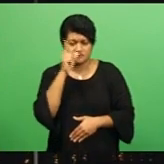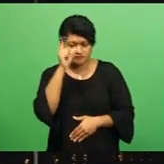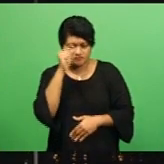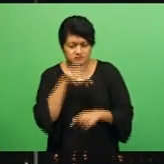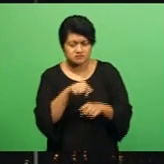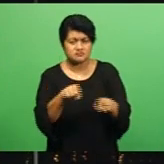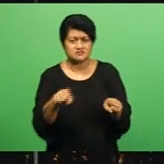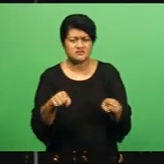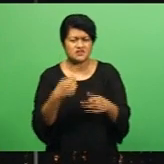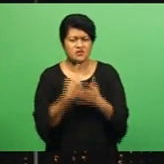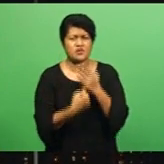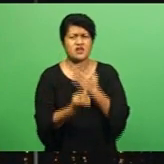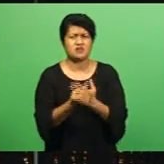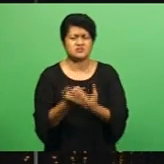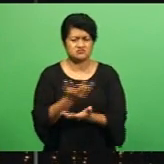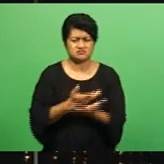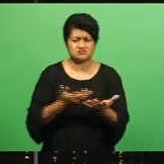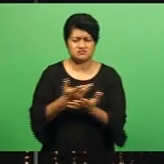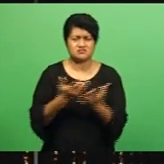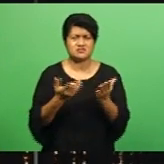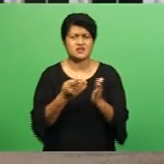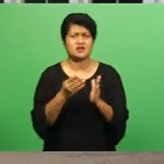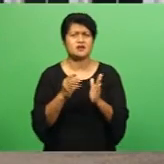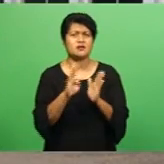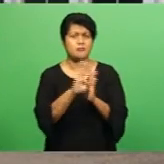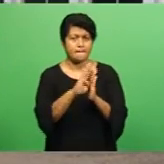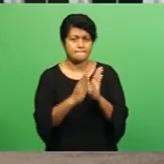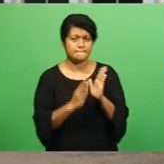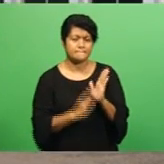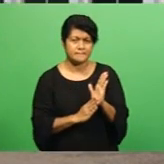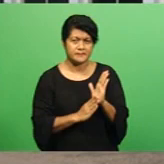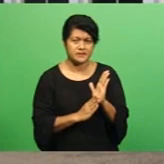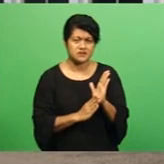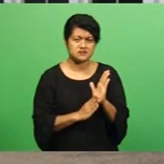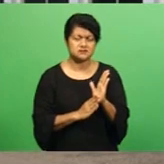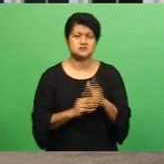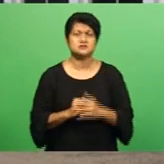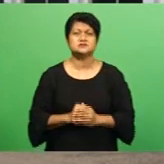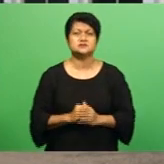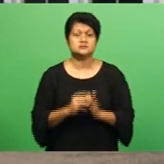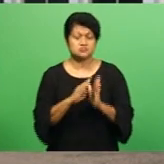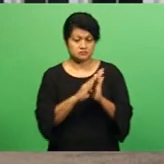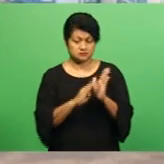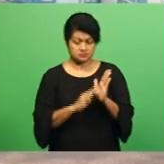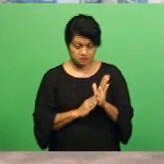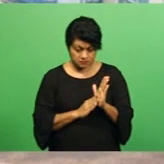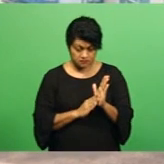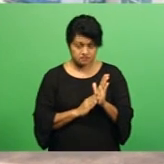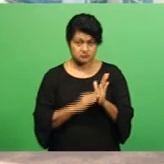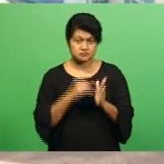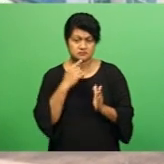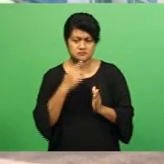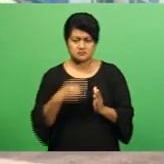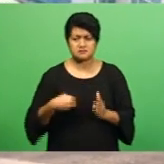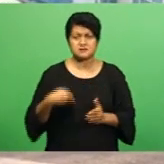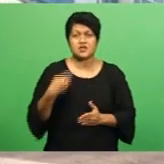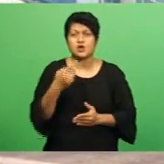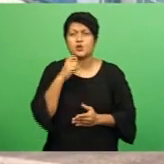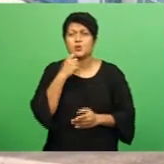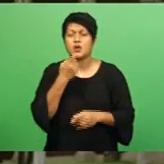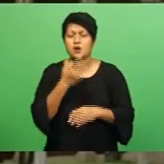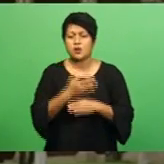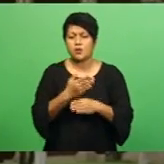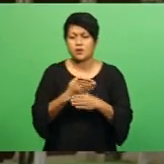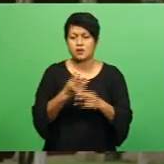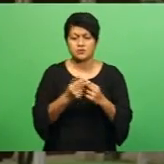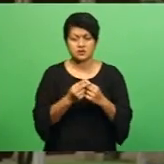public consultations on the draft police bill. He adds the draft bill has been retracted and his ministry will work with the Solicitor General's